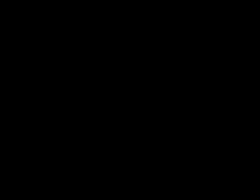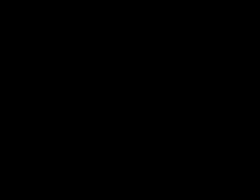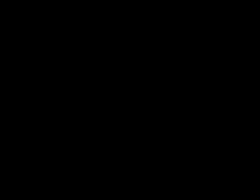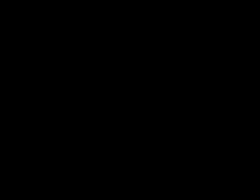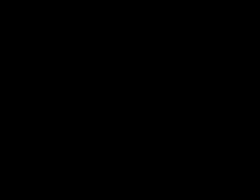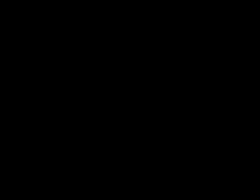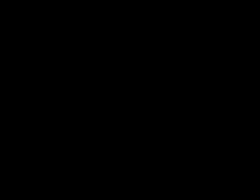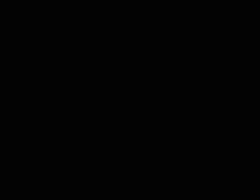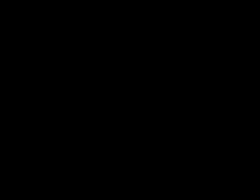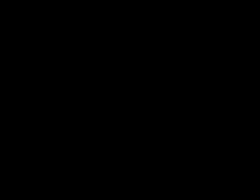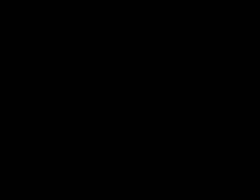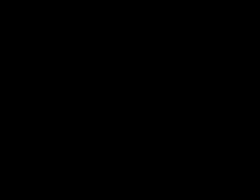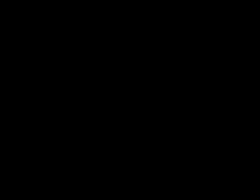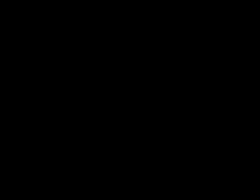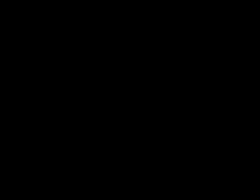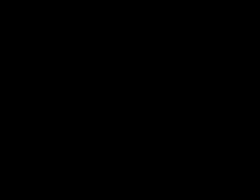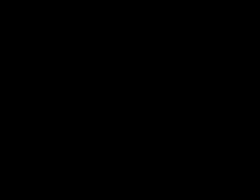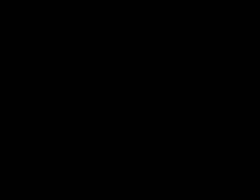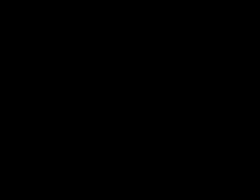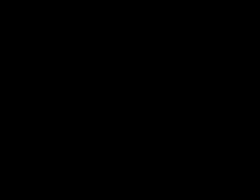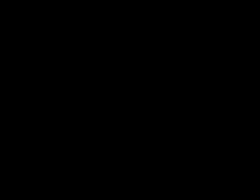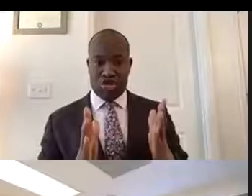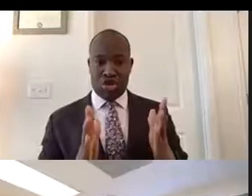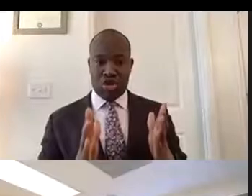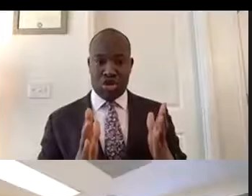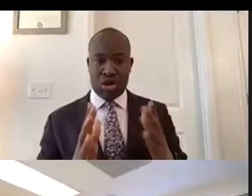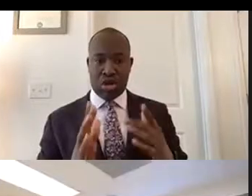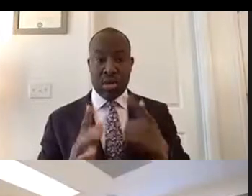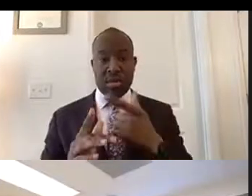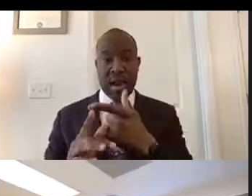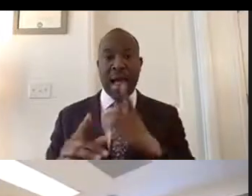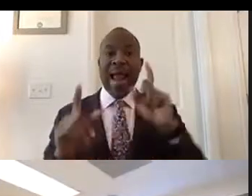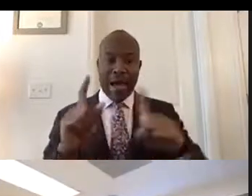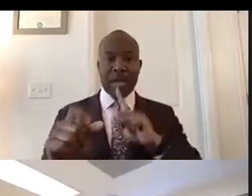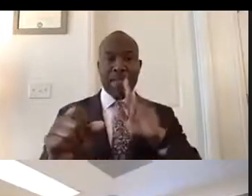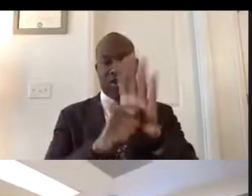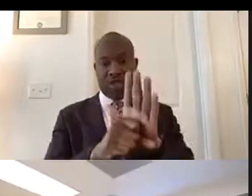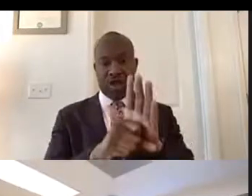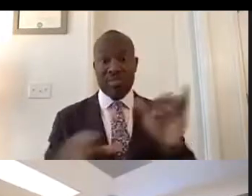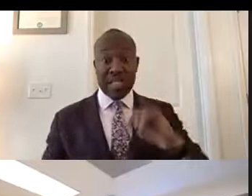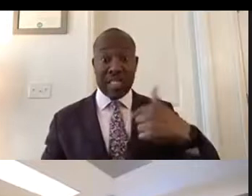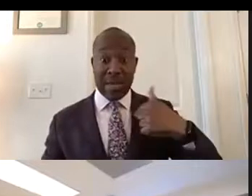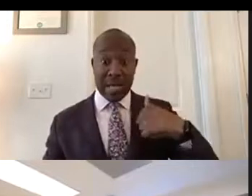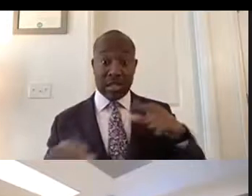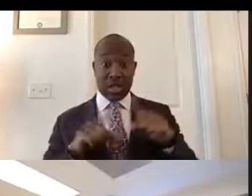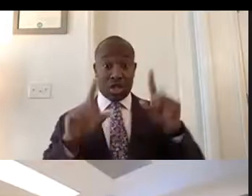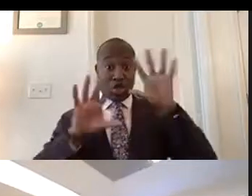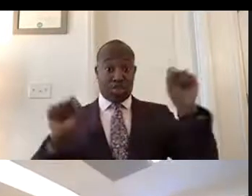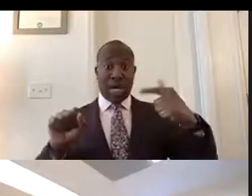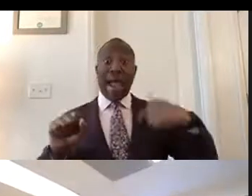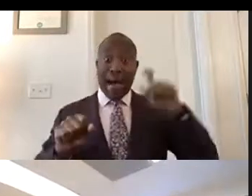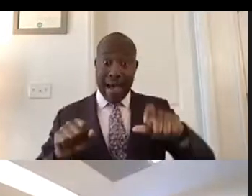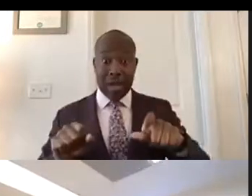with good guidance and integrity. And these would be appointed board members by the governor and would need